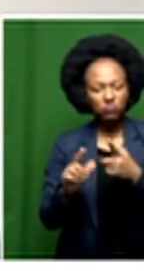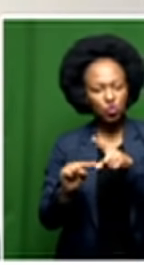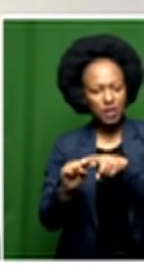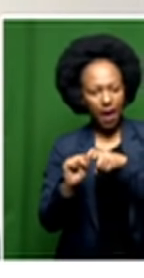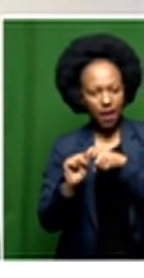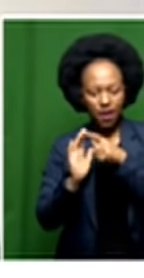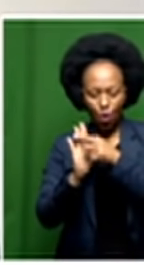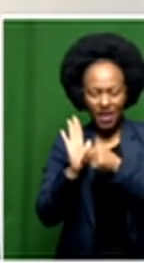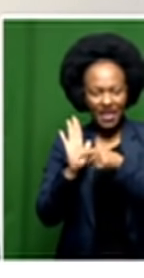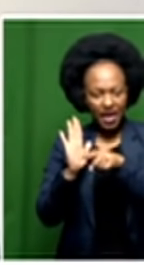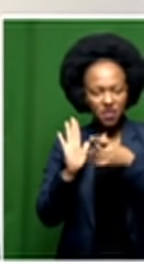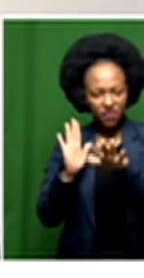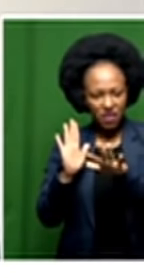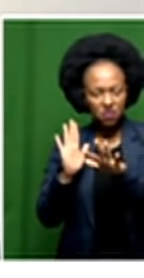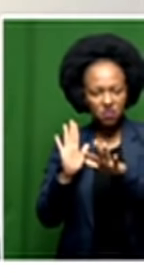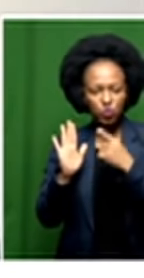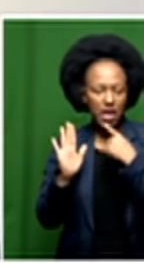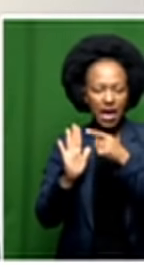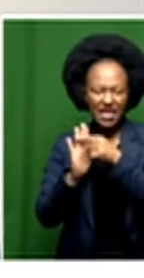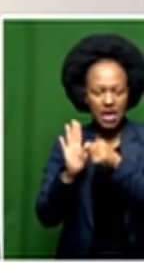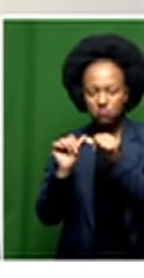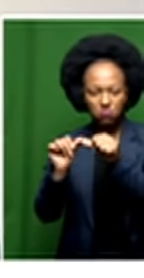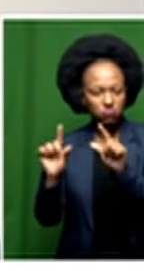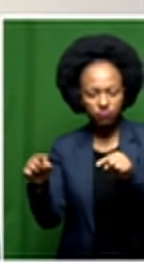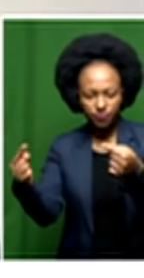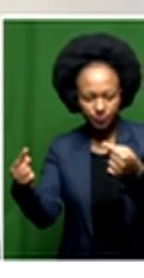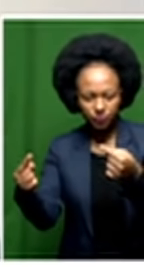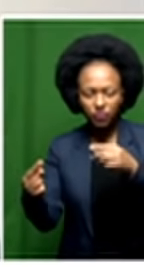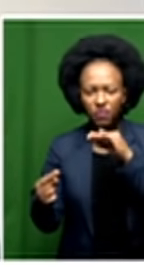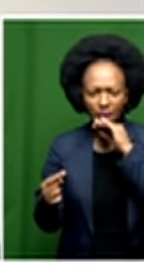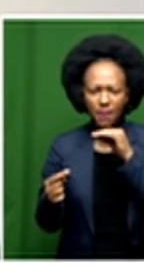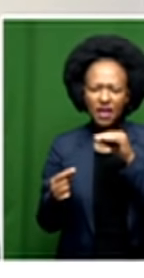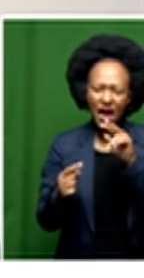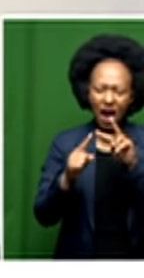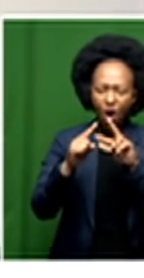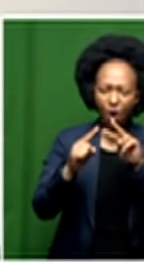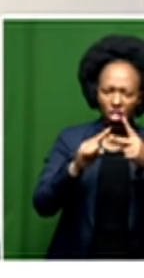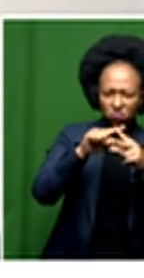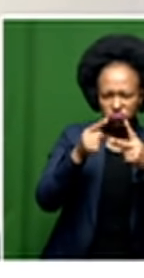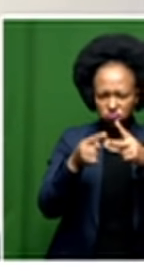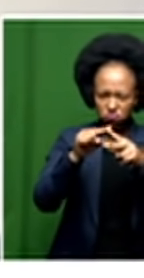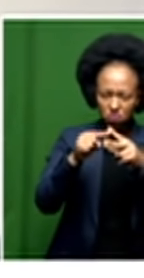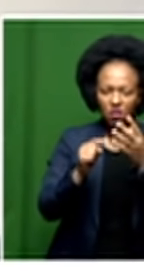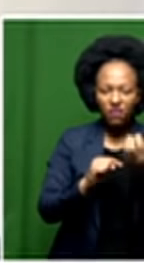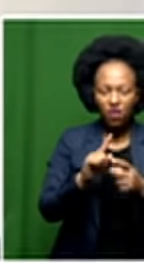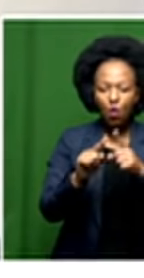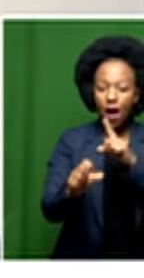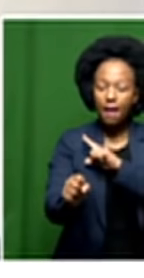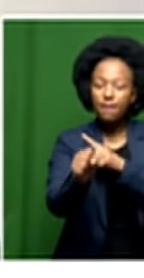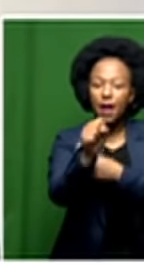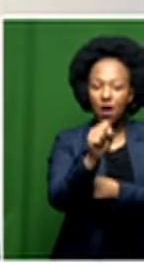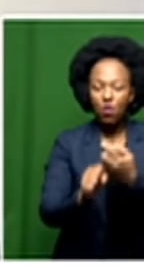effective date of that declaration of invalidity. So they have an alternative argument which falls within the